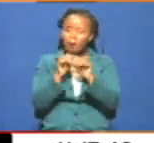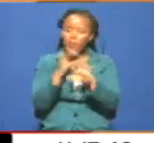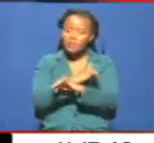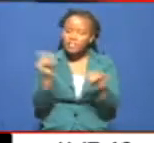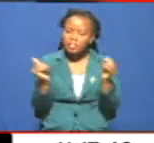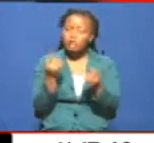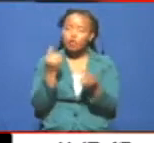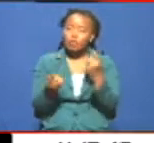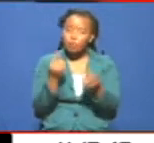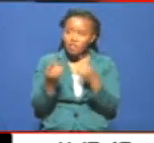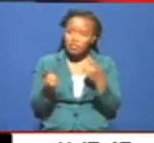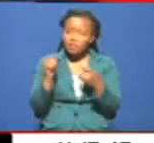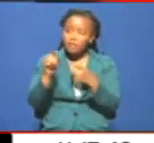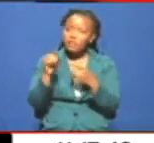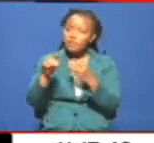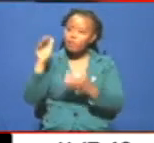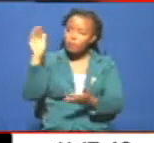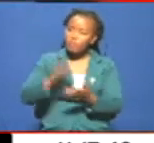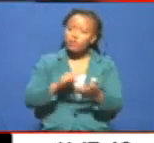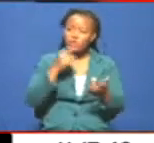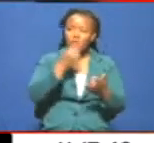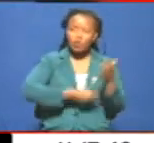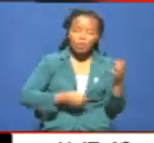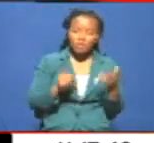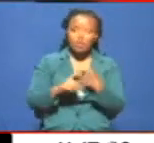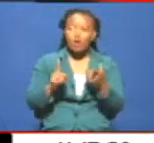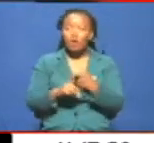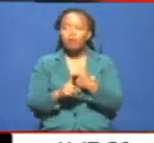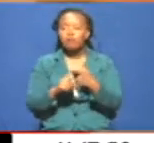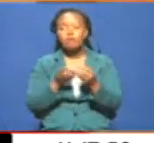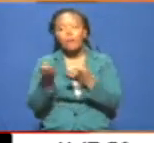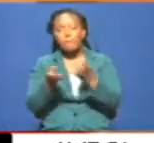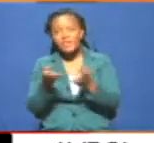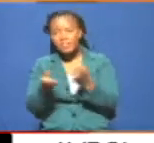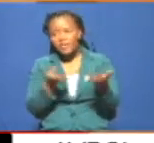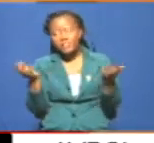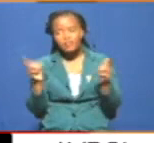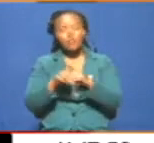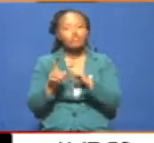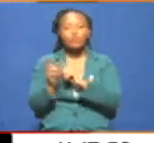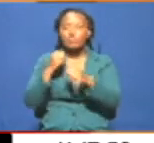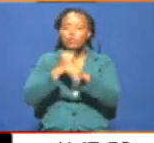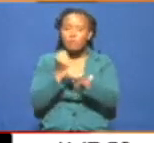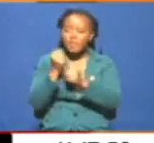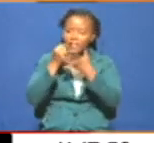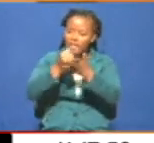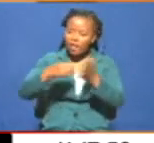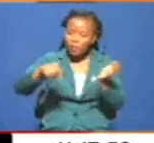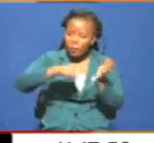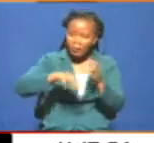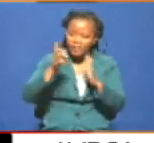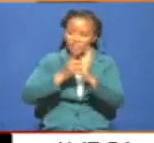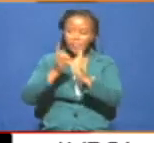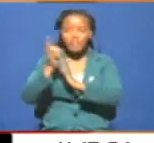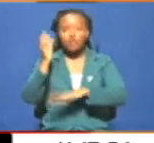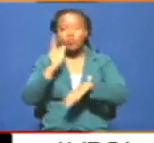cost of raw materials, the cost of business, and then it will make us now develop very good